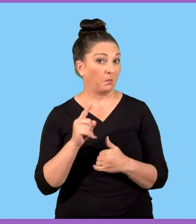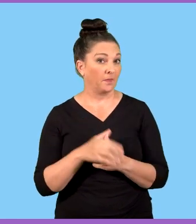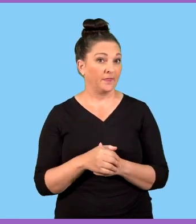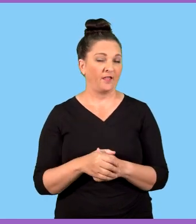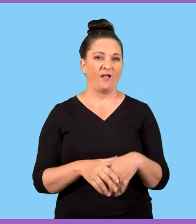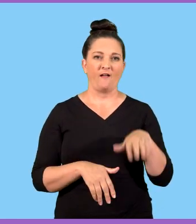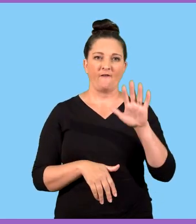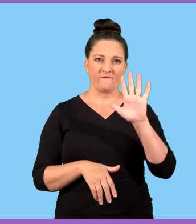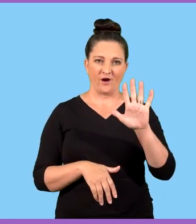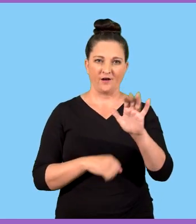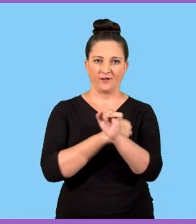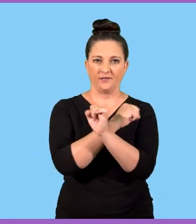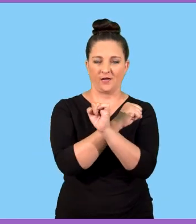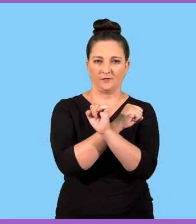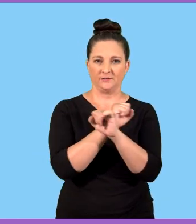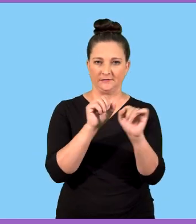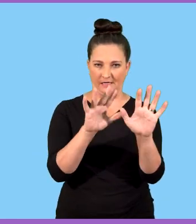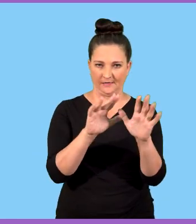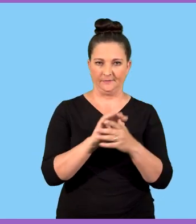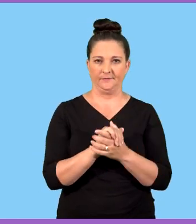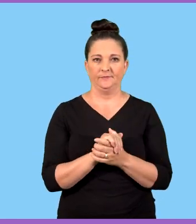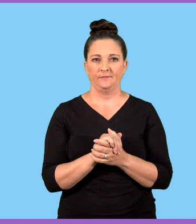by saying 5 times 10